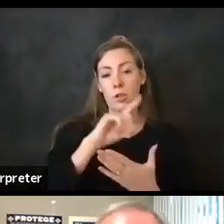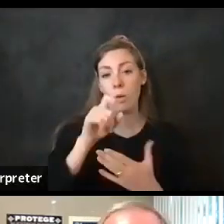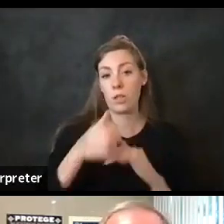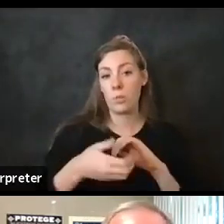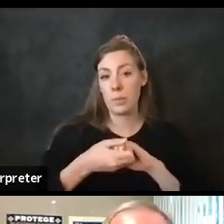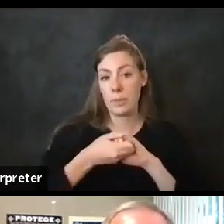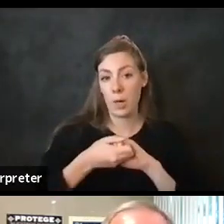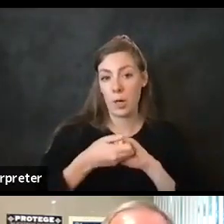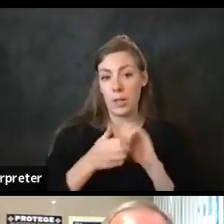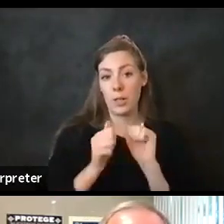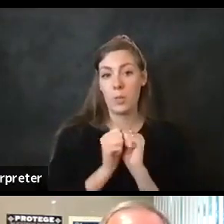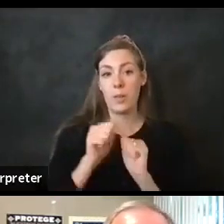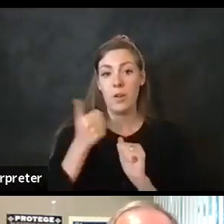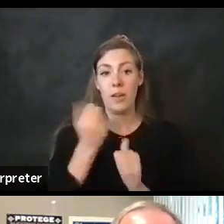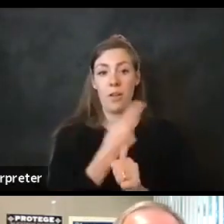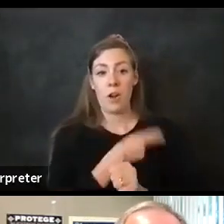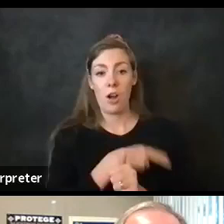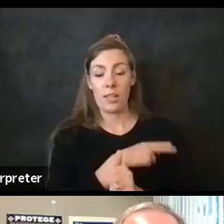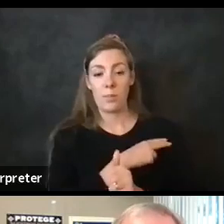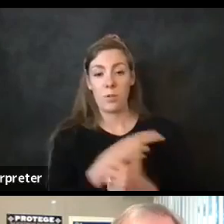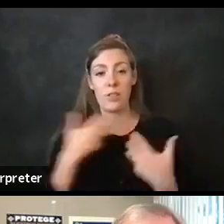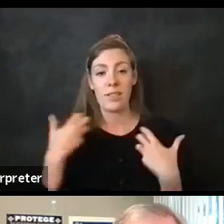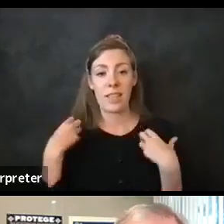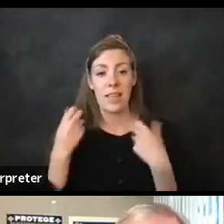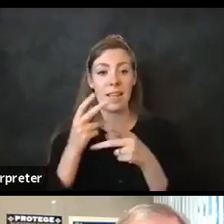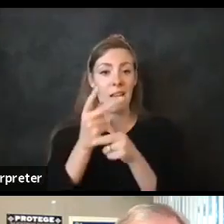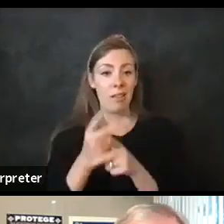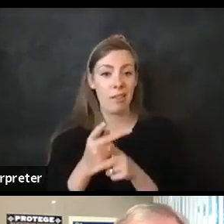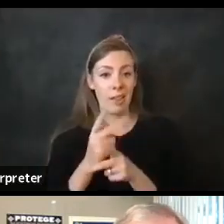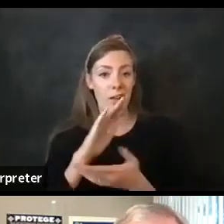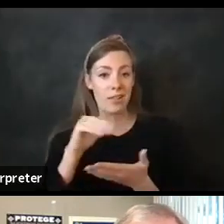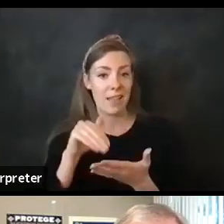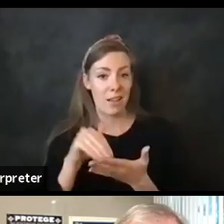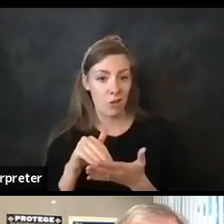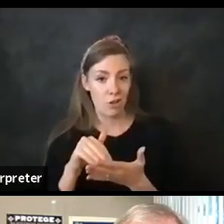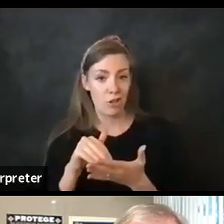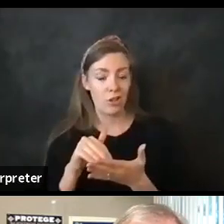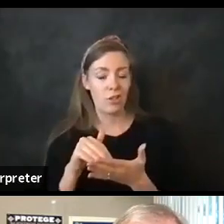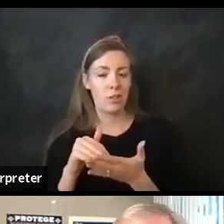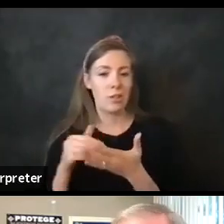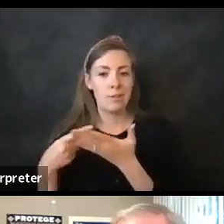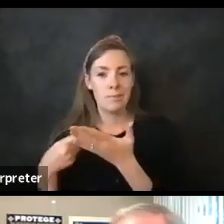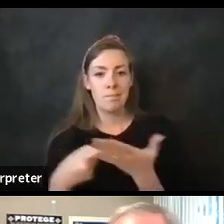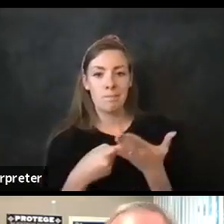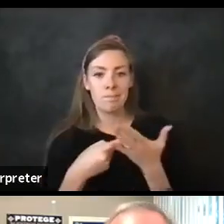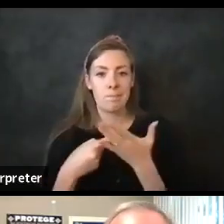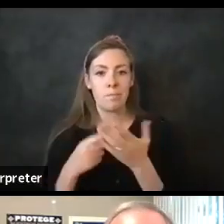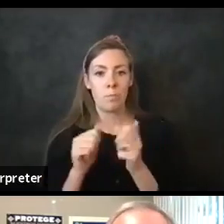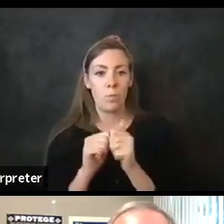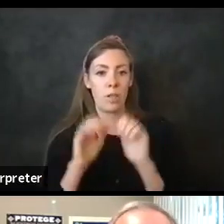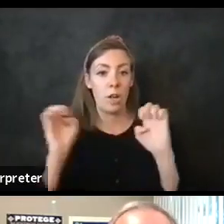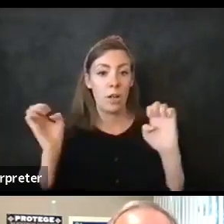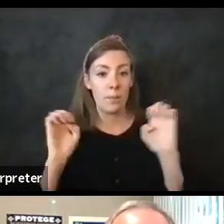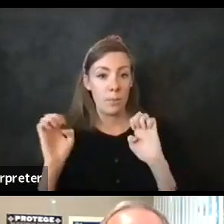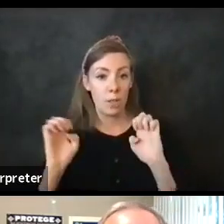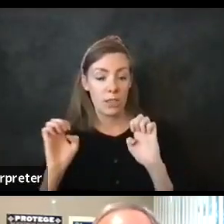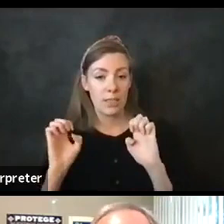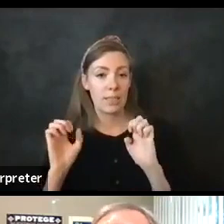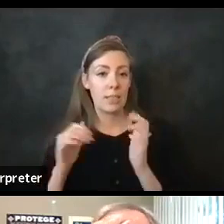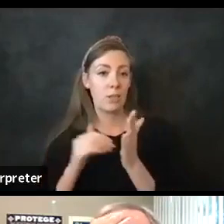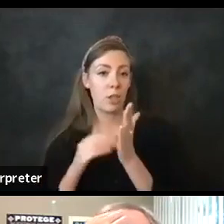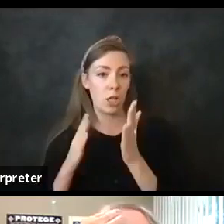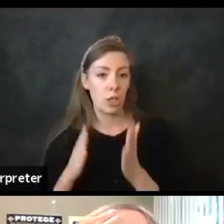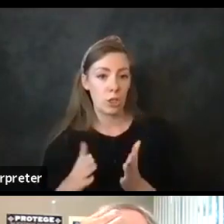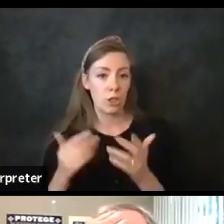our other healthcare partners, the federally qualified health centers, talking with our emergency department physicians